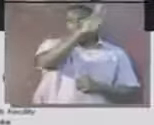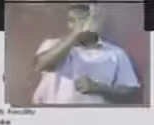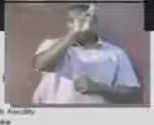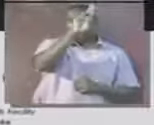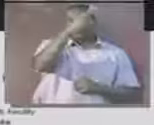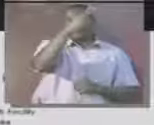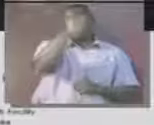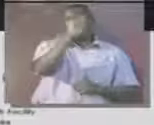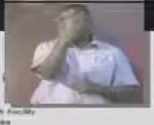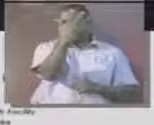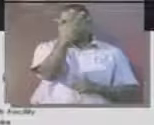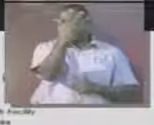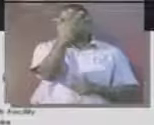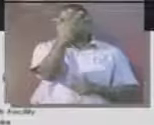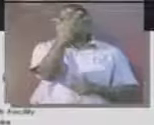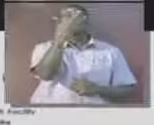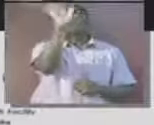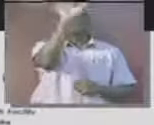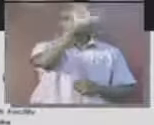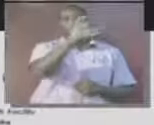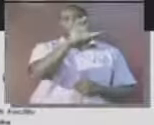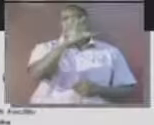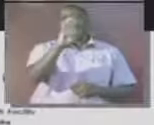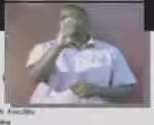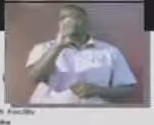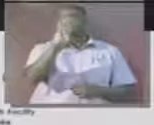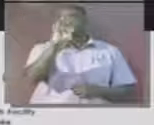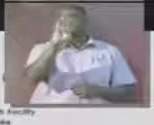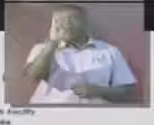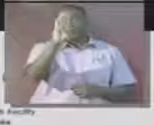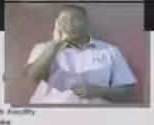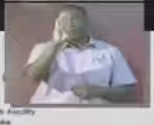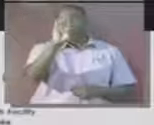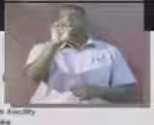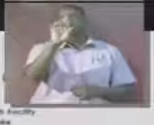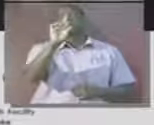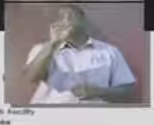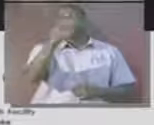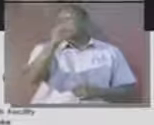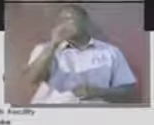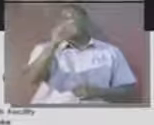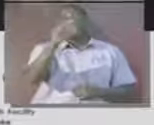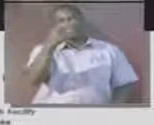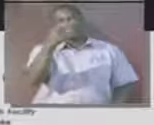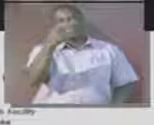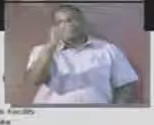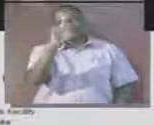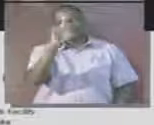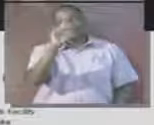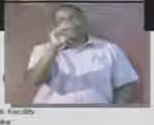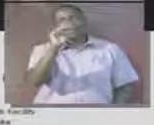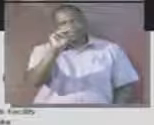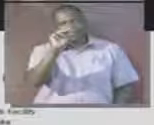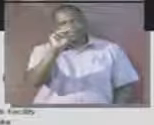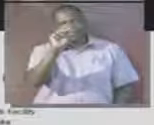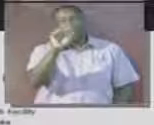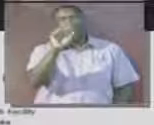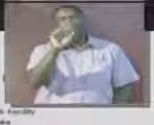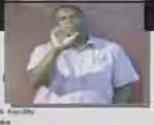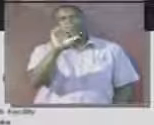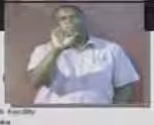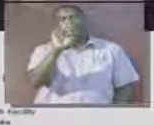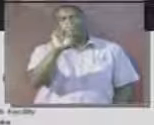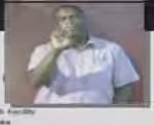5 locations: Barataria, Diego Martin, Carenage, Mova, and I think the